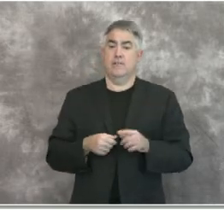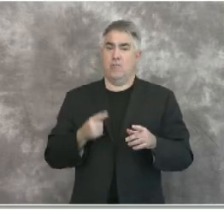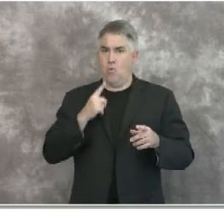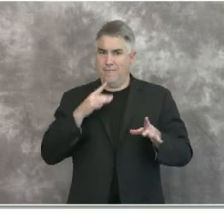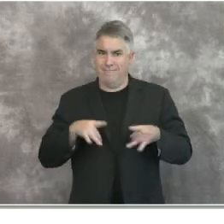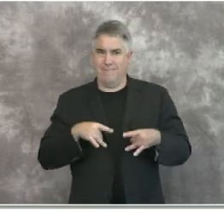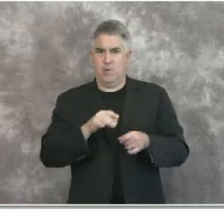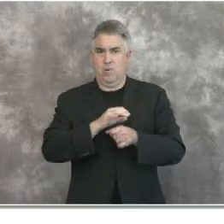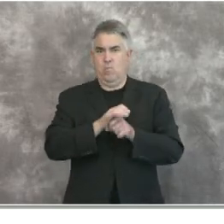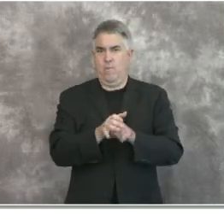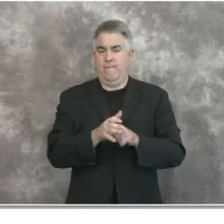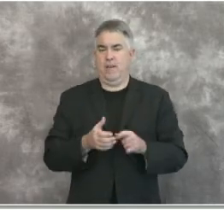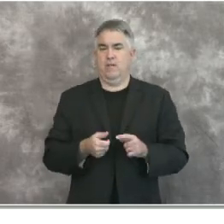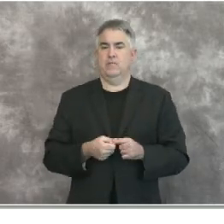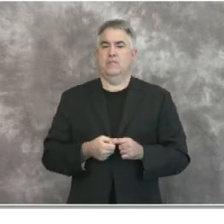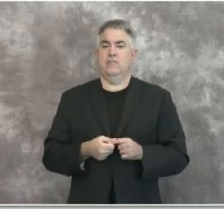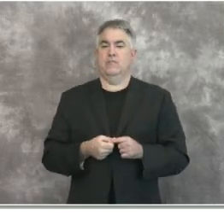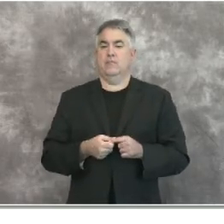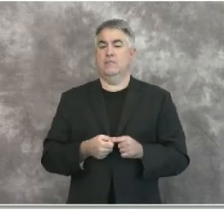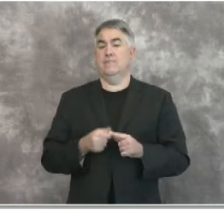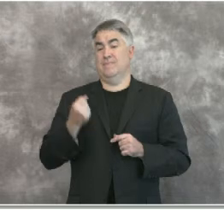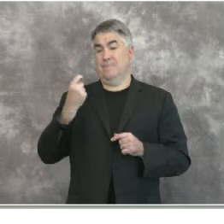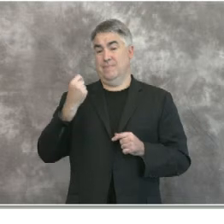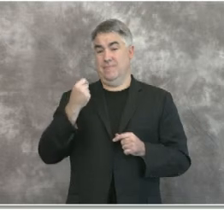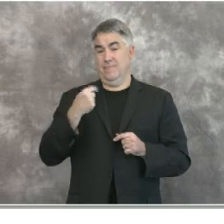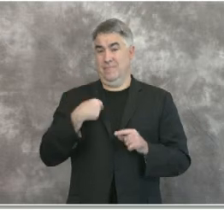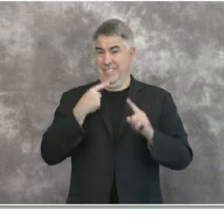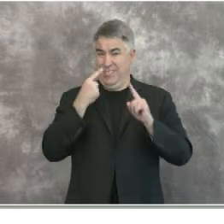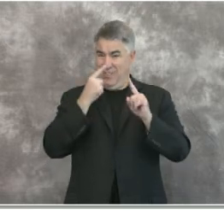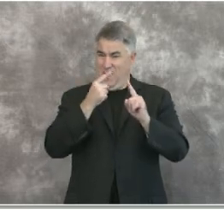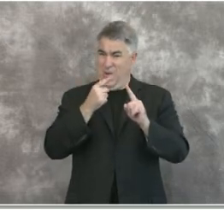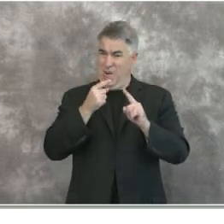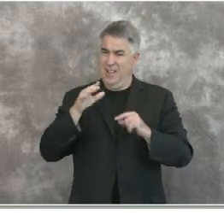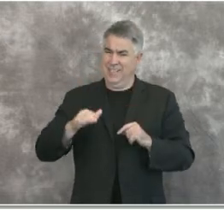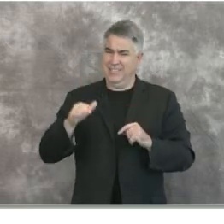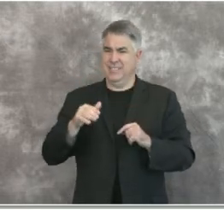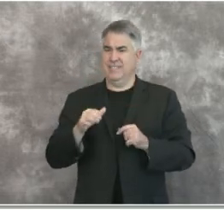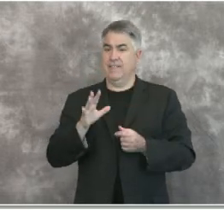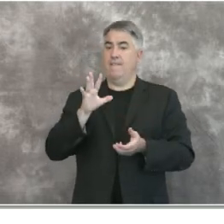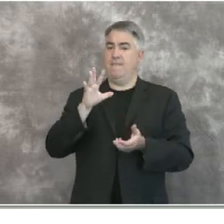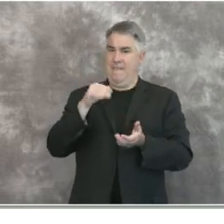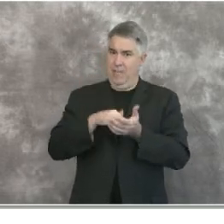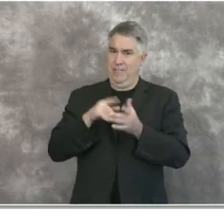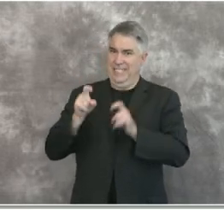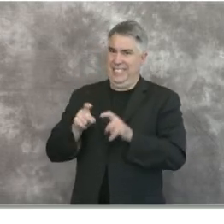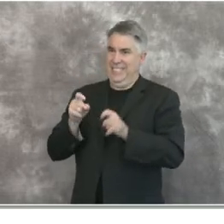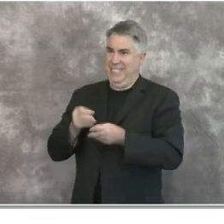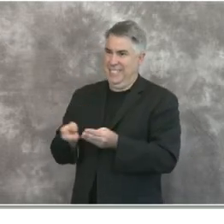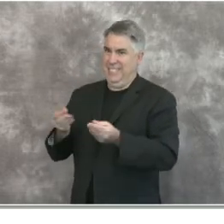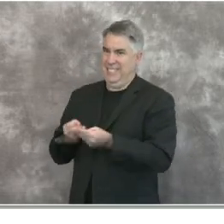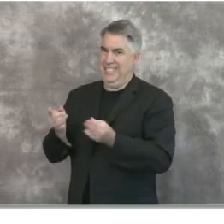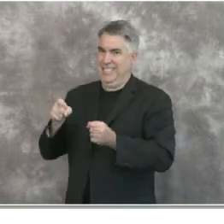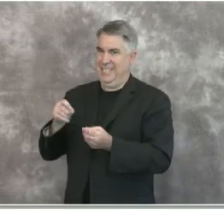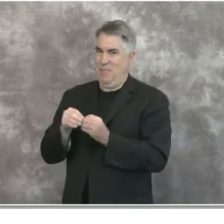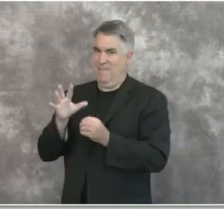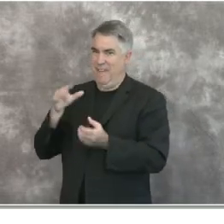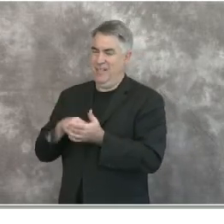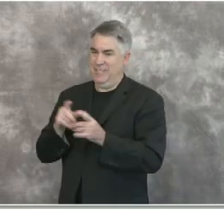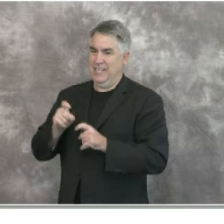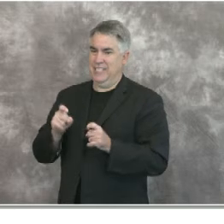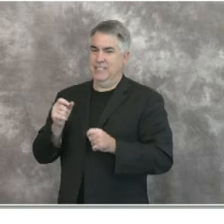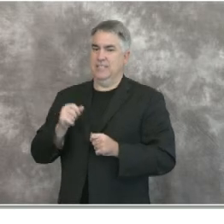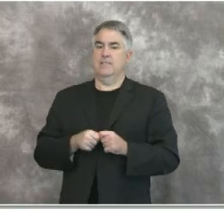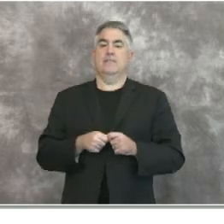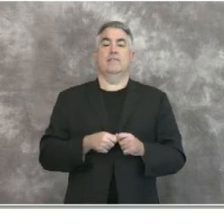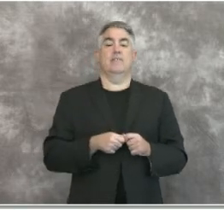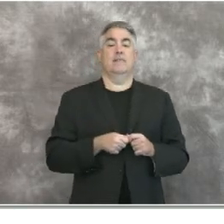as we reach our goal of approximately 5,000. And once we move into stage 3,